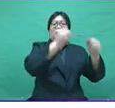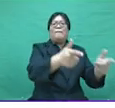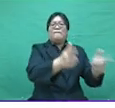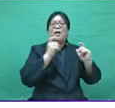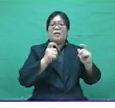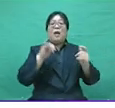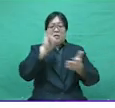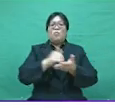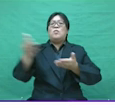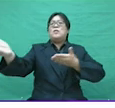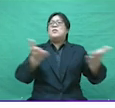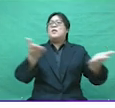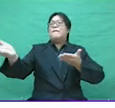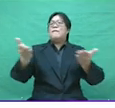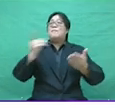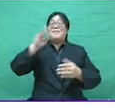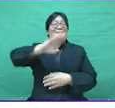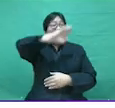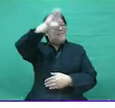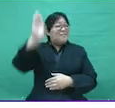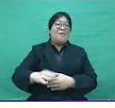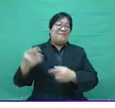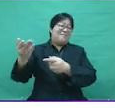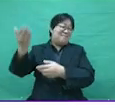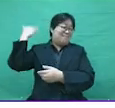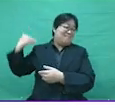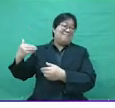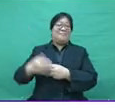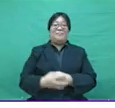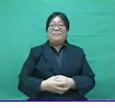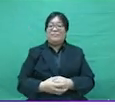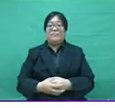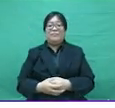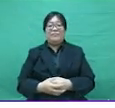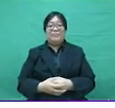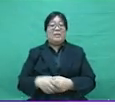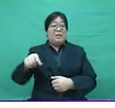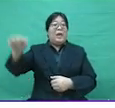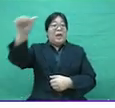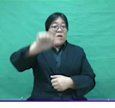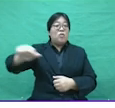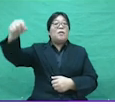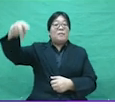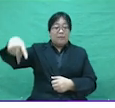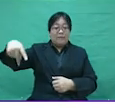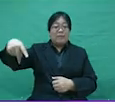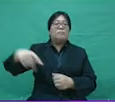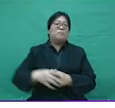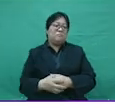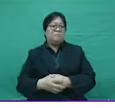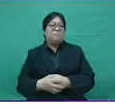was a kind of service that have been never existing in the time before the pandemic. In Asia and the